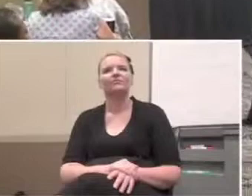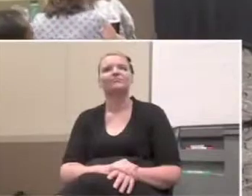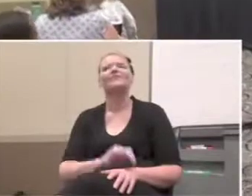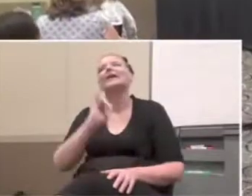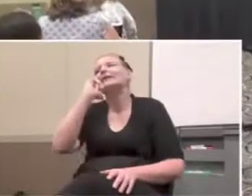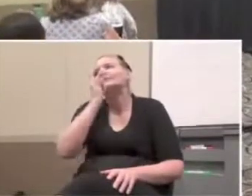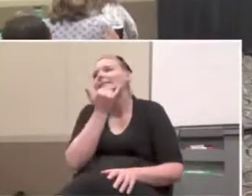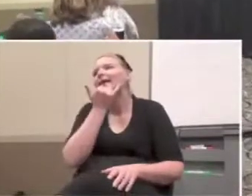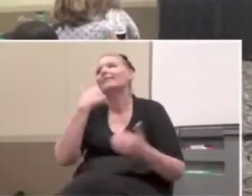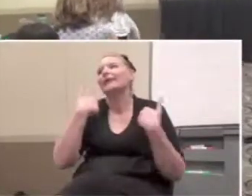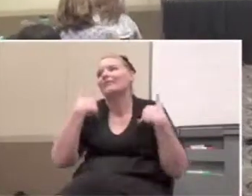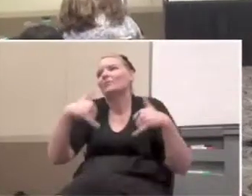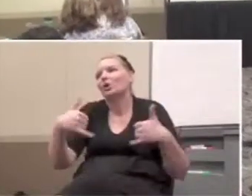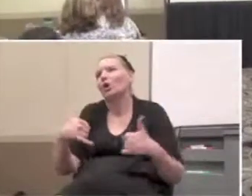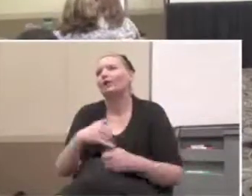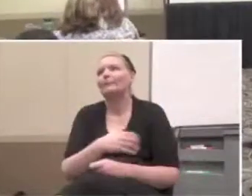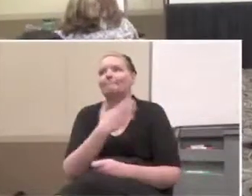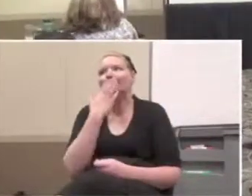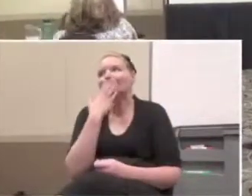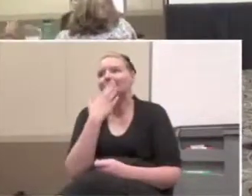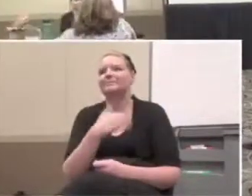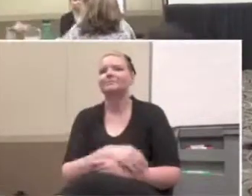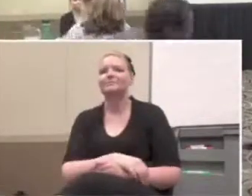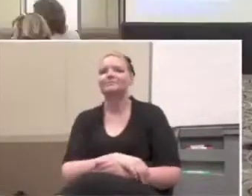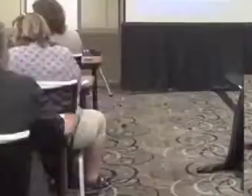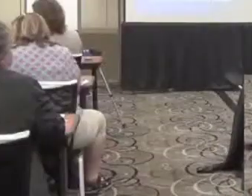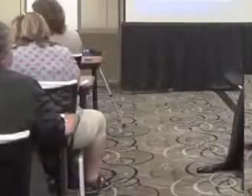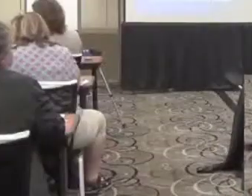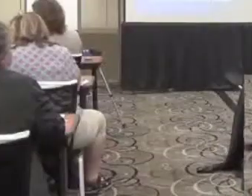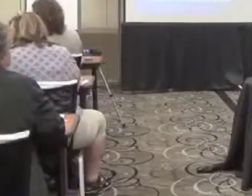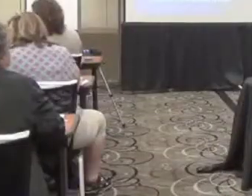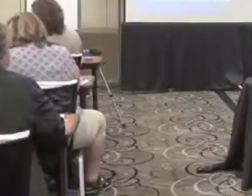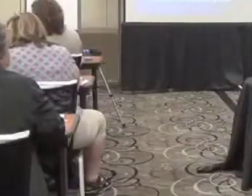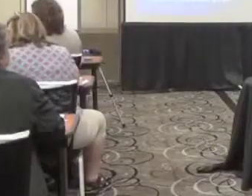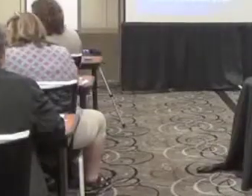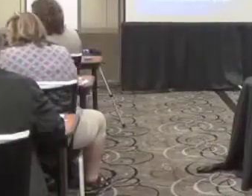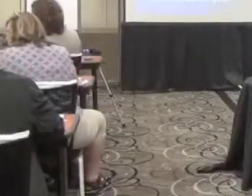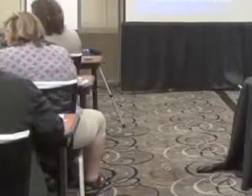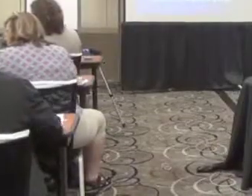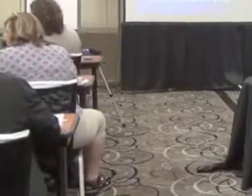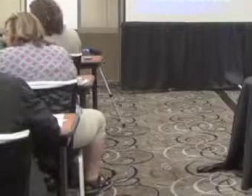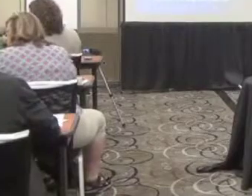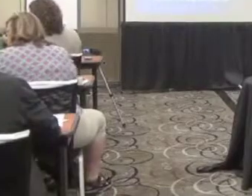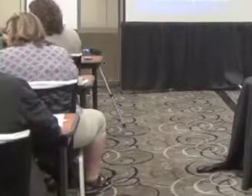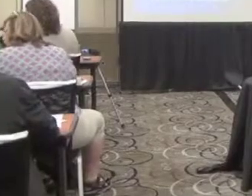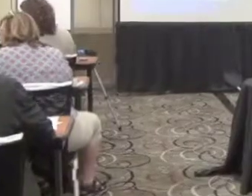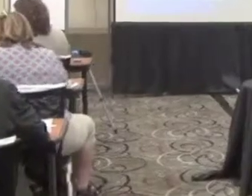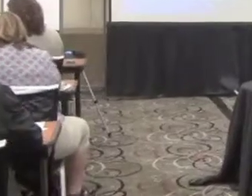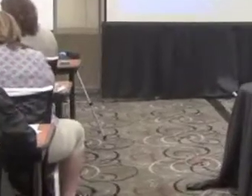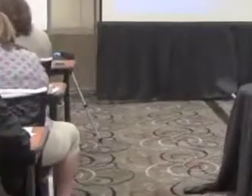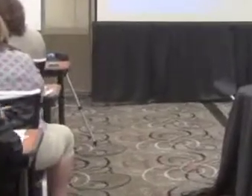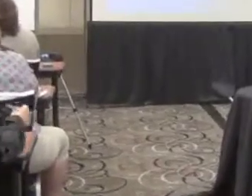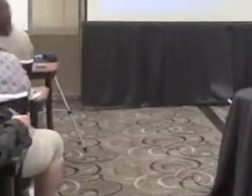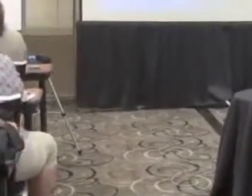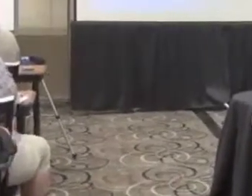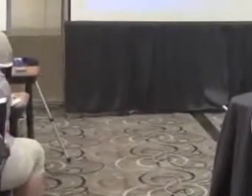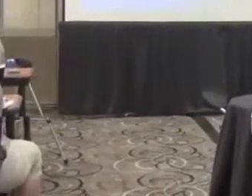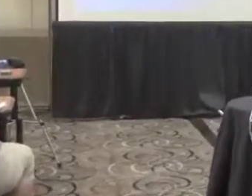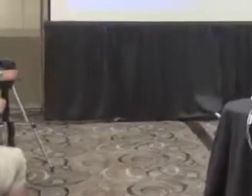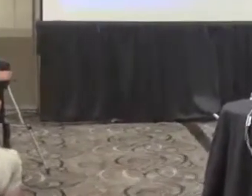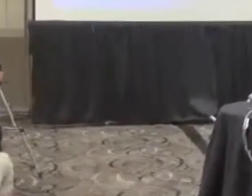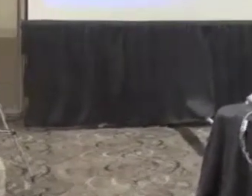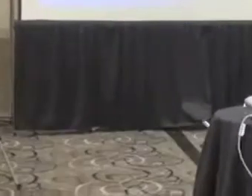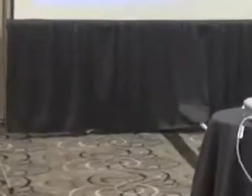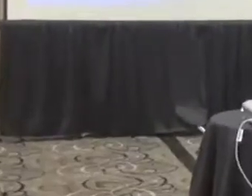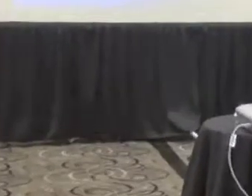you can return back to your places if you'd like. There are some obvious benefits from being able to argue fairly. And once